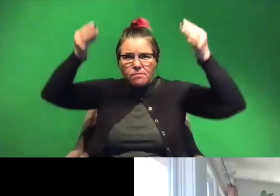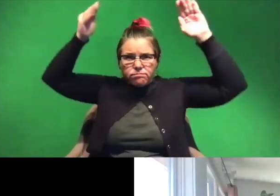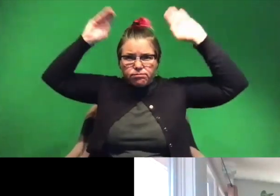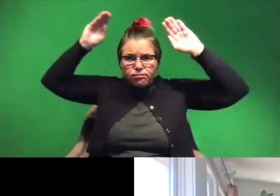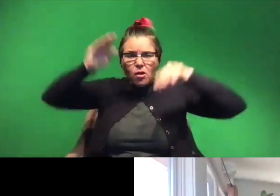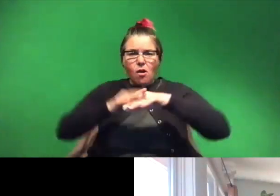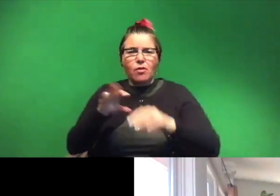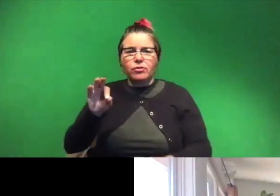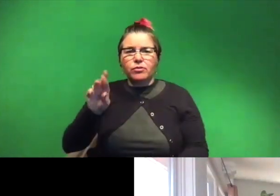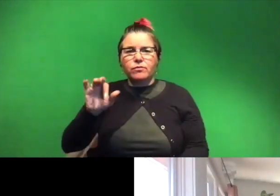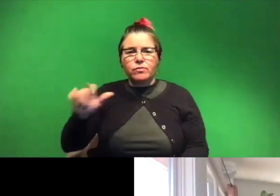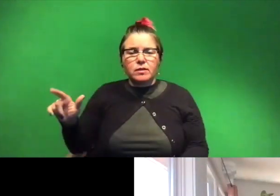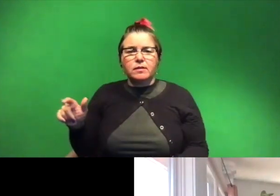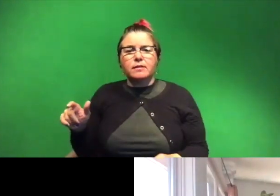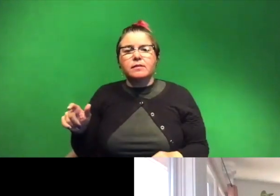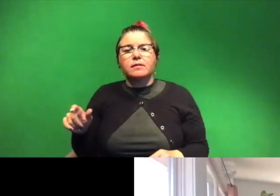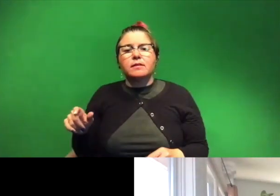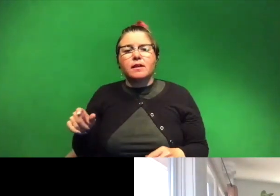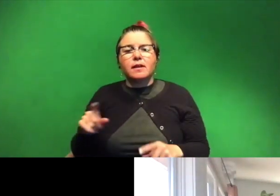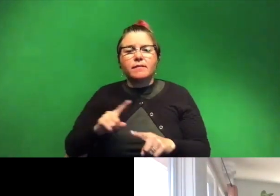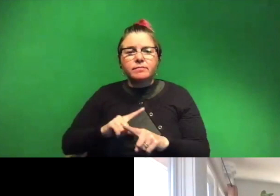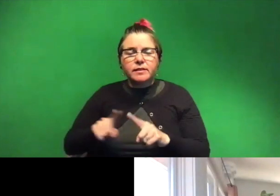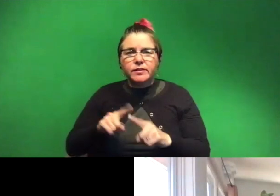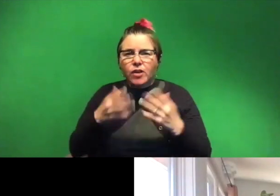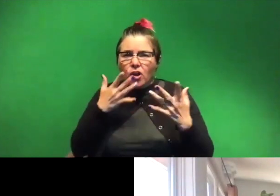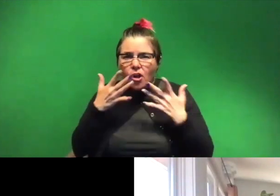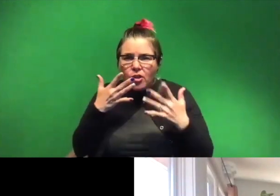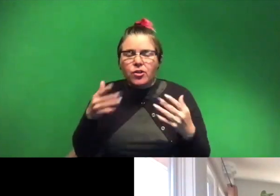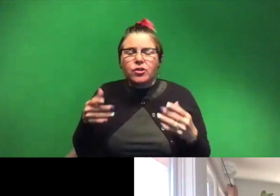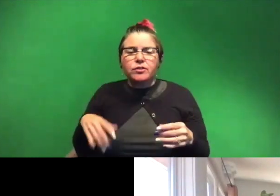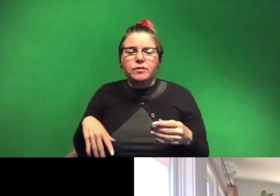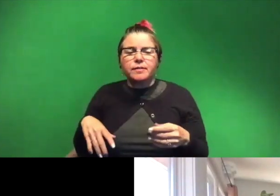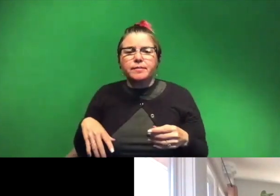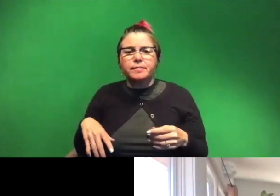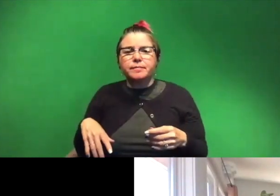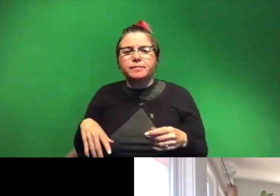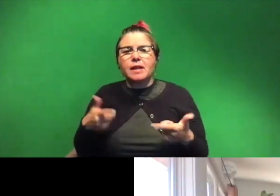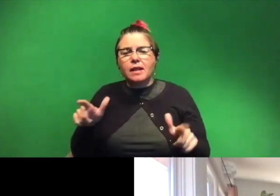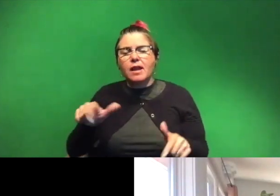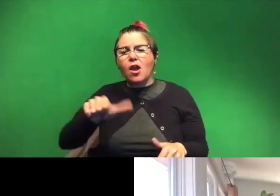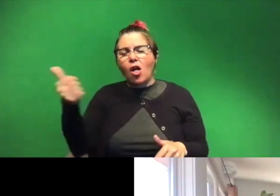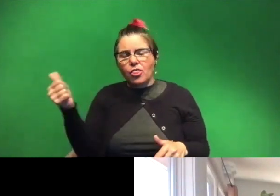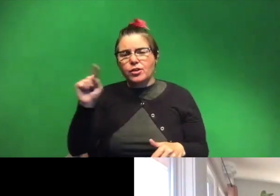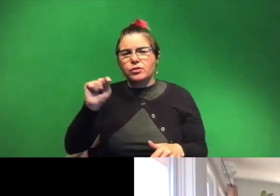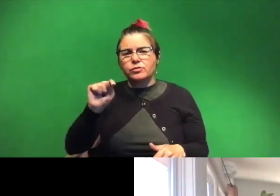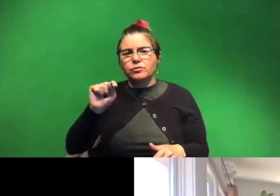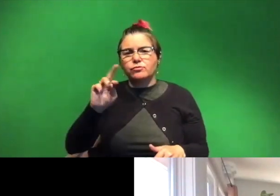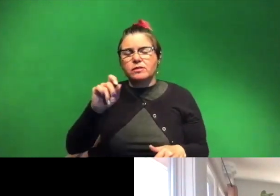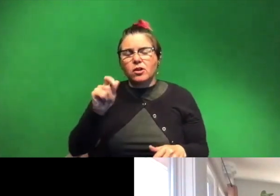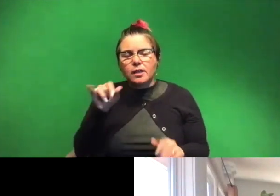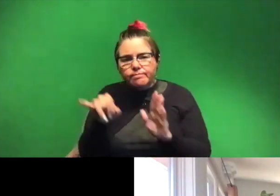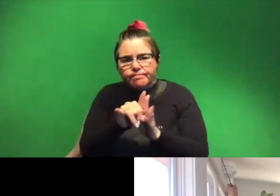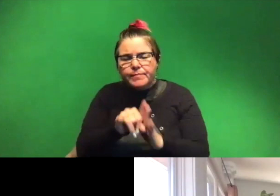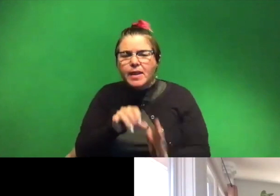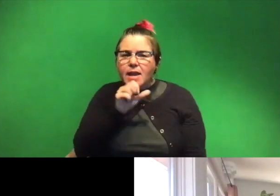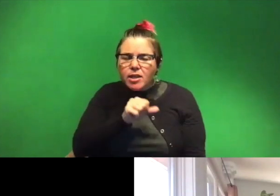frill, and that they had various color markings that allowed other Triceratops to tell what age it was,